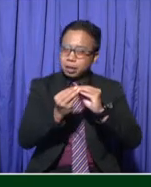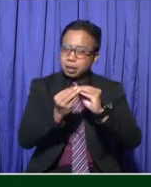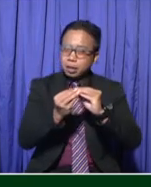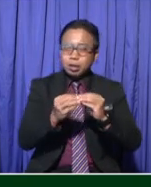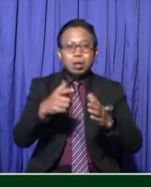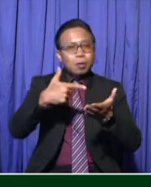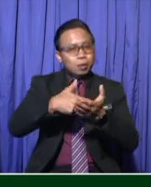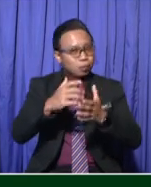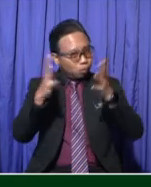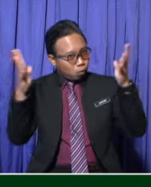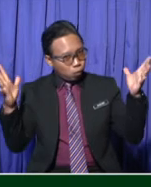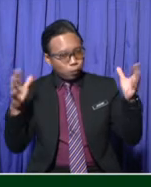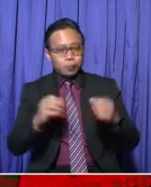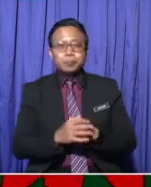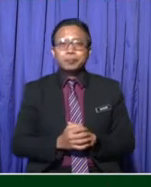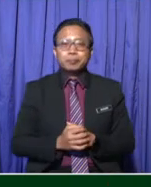more.